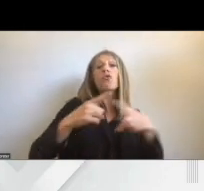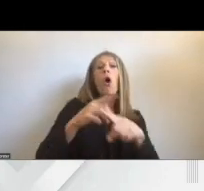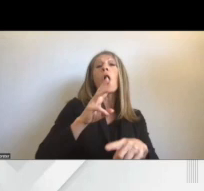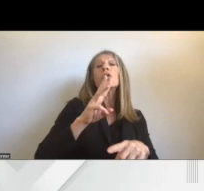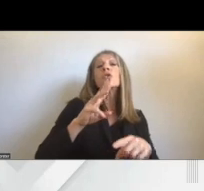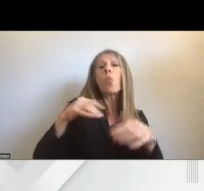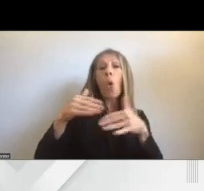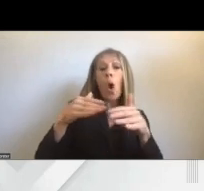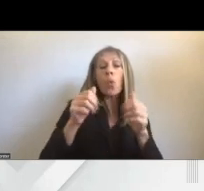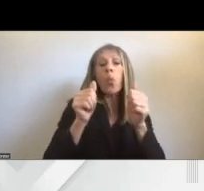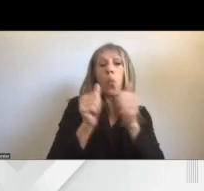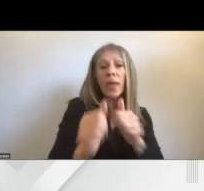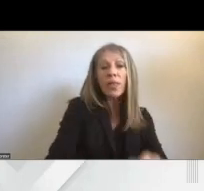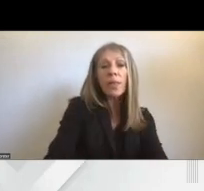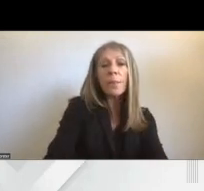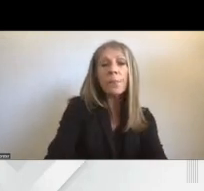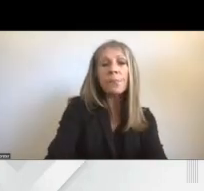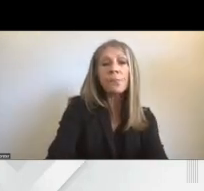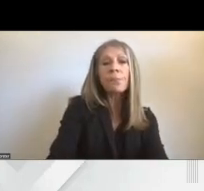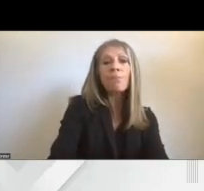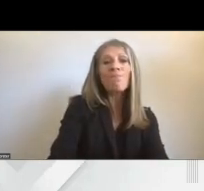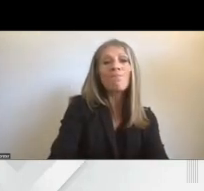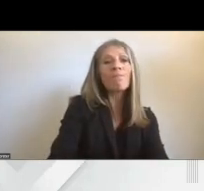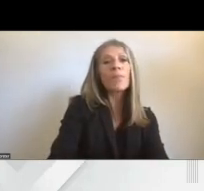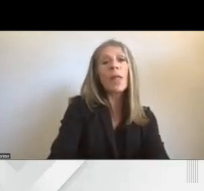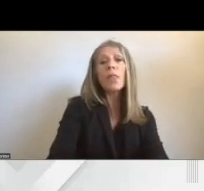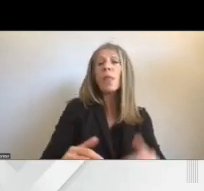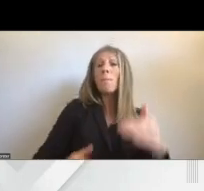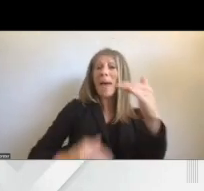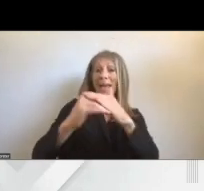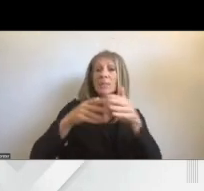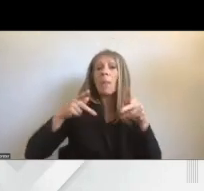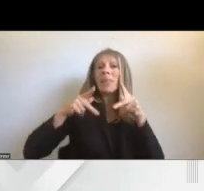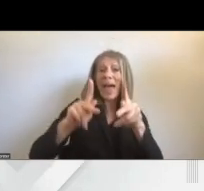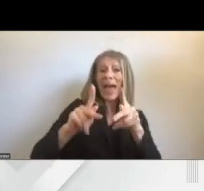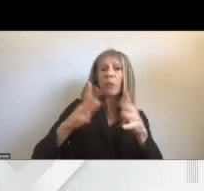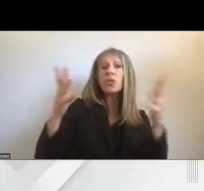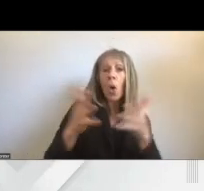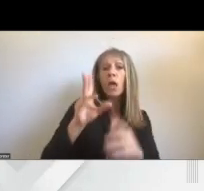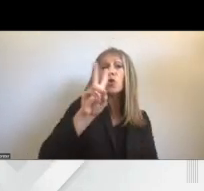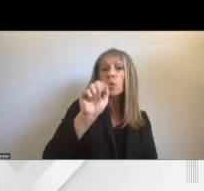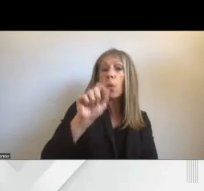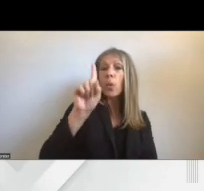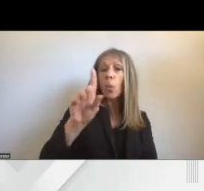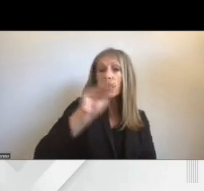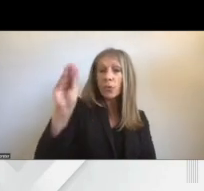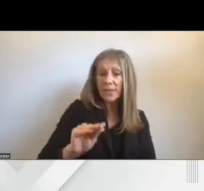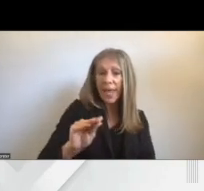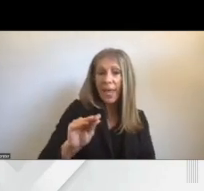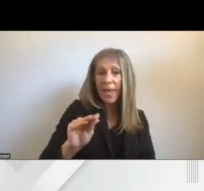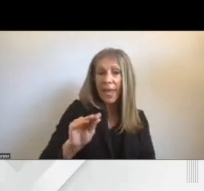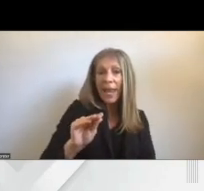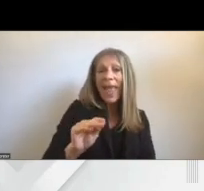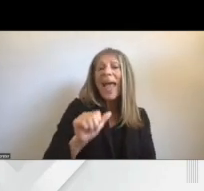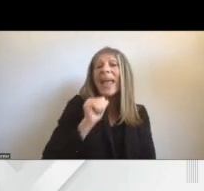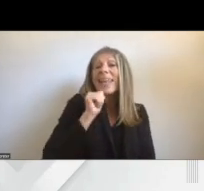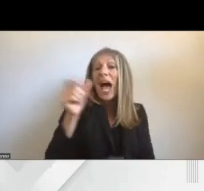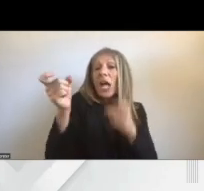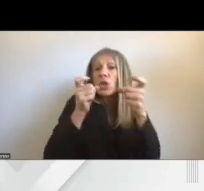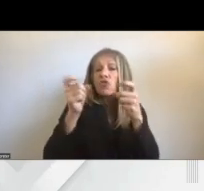devices, the maximum allowed cross slope is 2.1%. At an uncontrolled